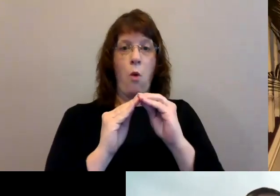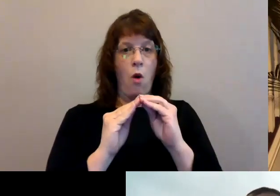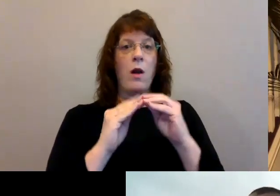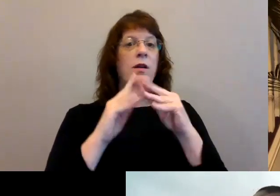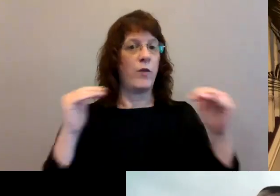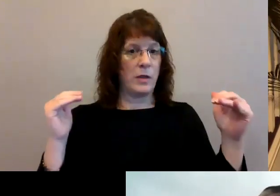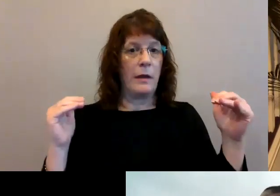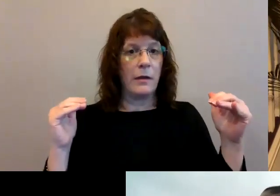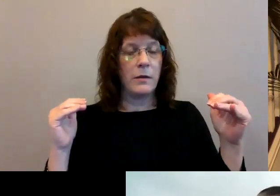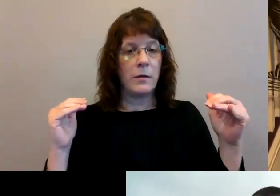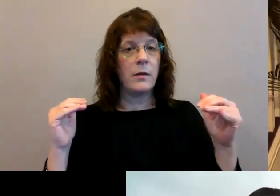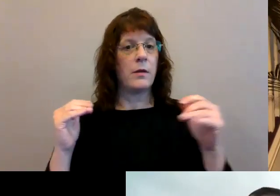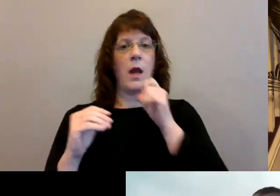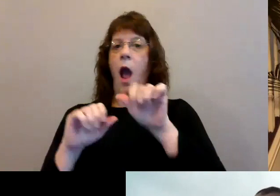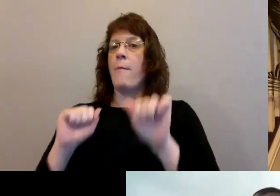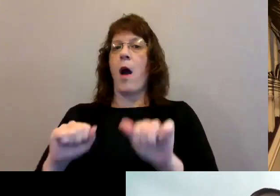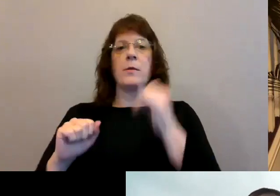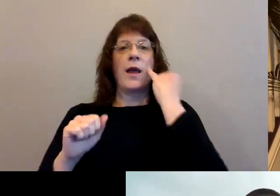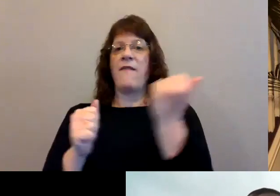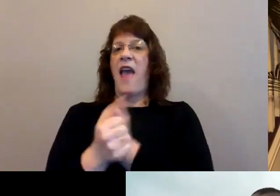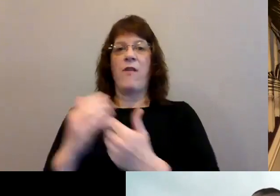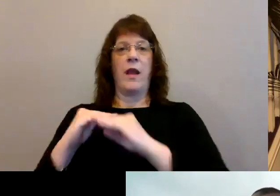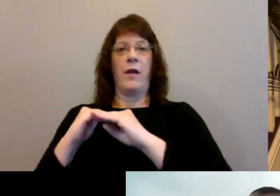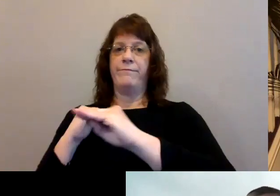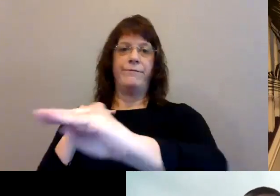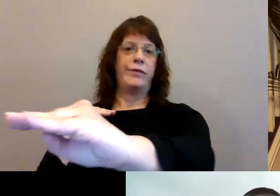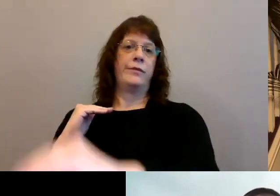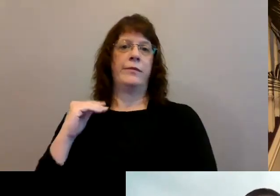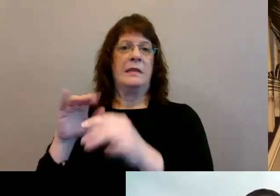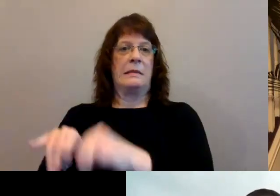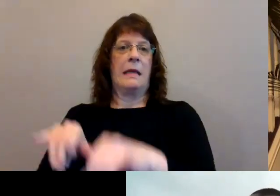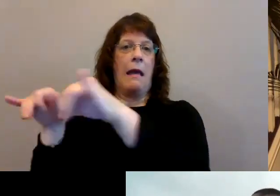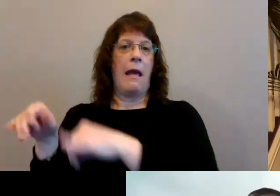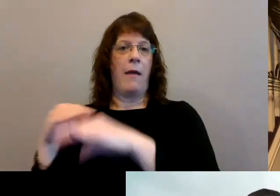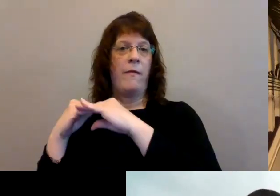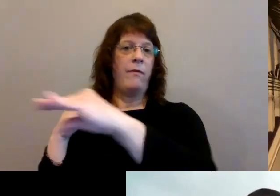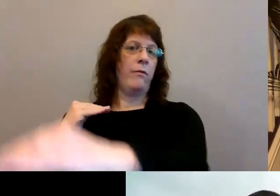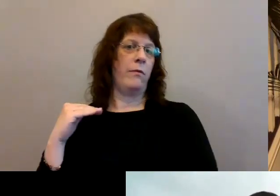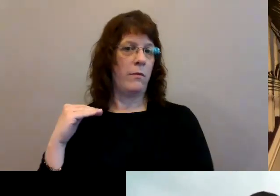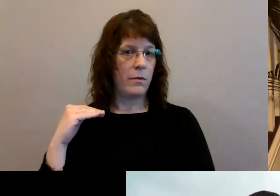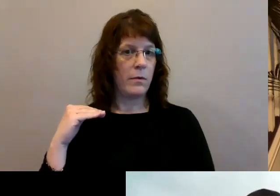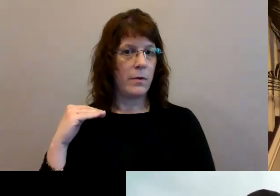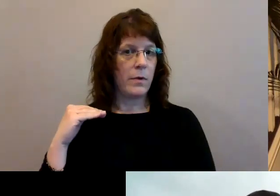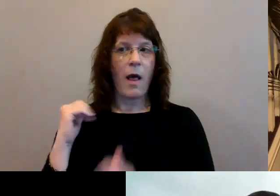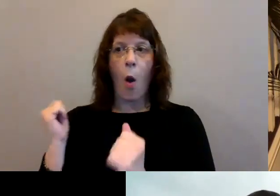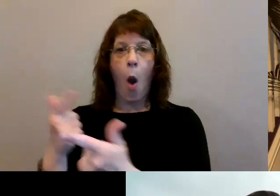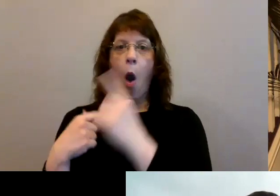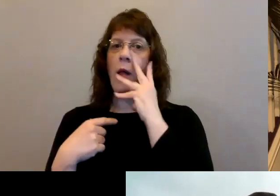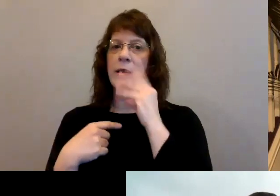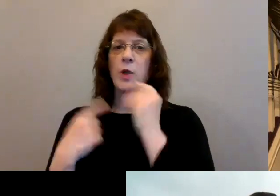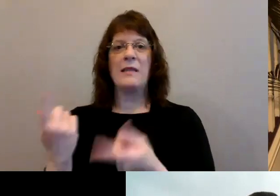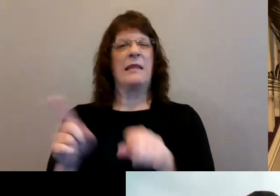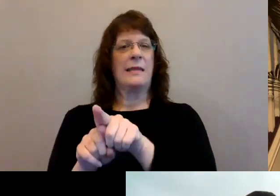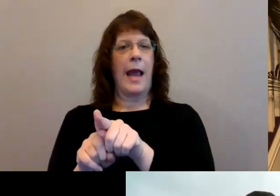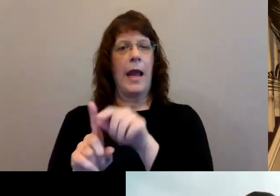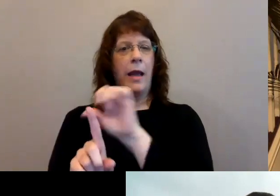diversity that would not be possible if everything is on the same level and basically experiencing the same abiotic condition.